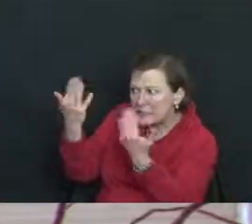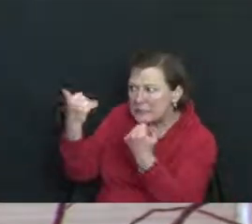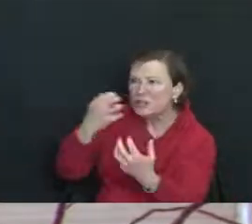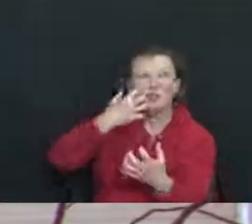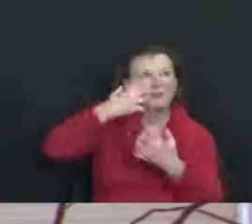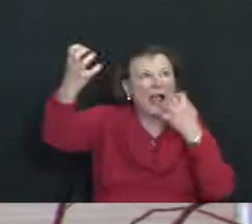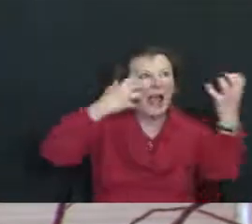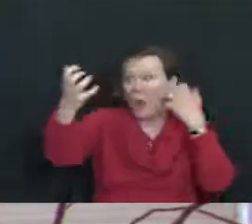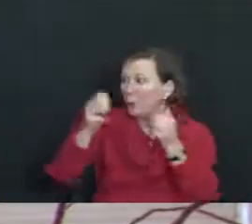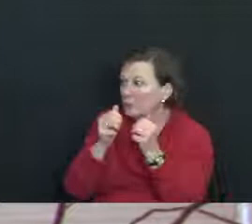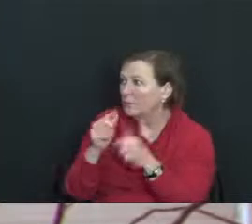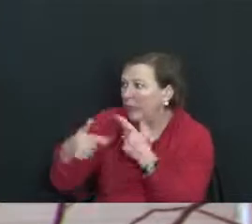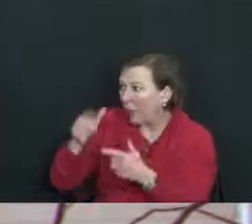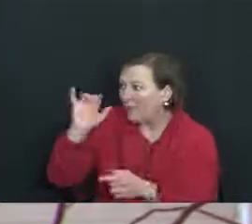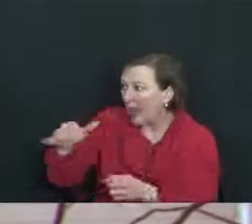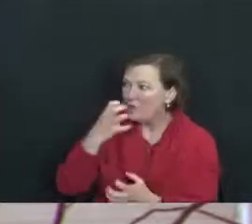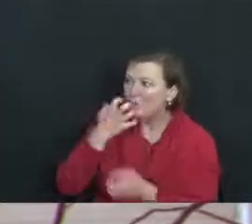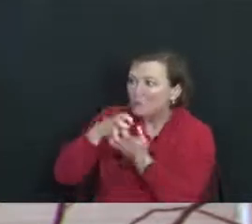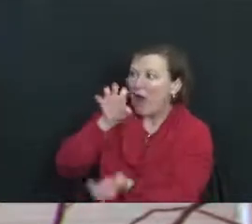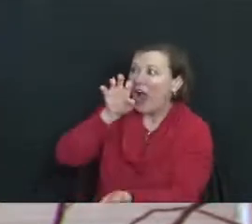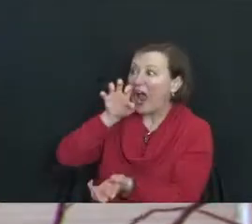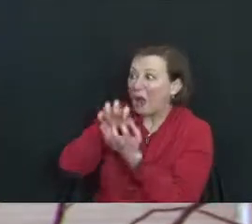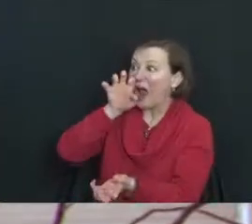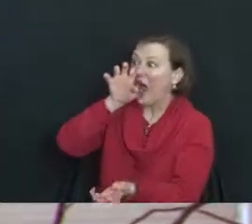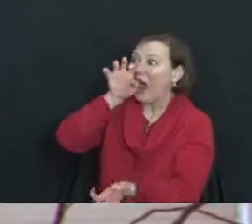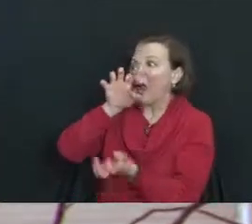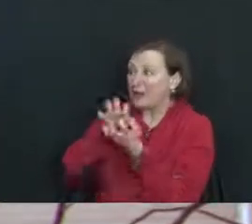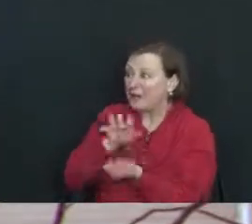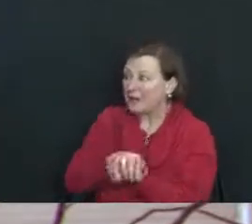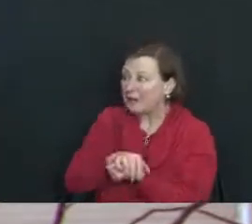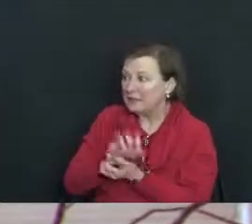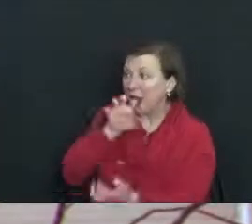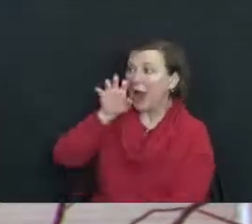shout about it. Rawr. Roar!